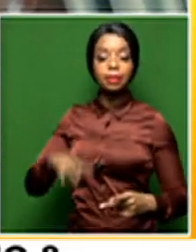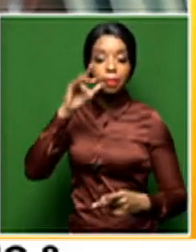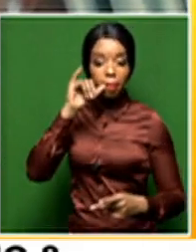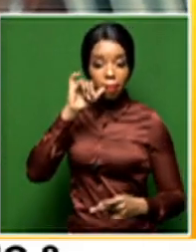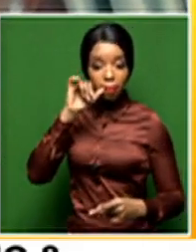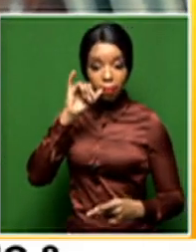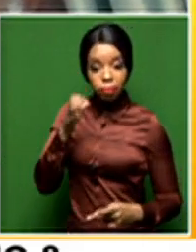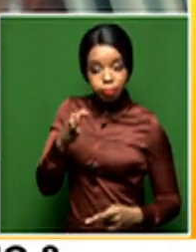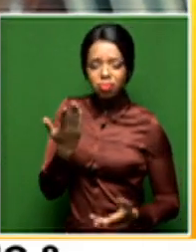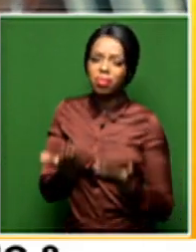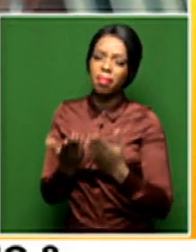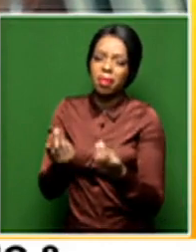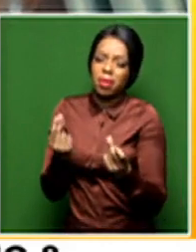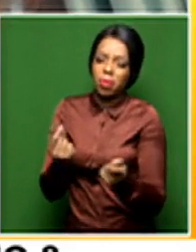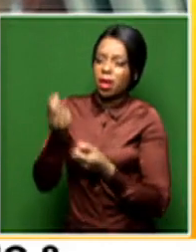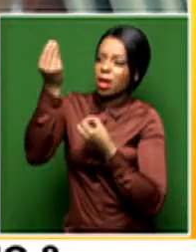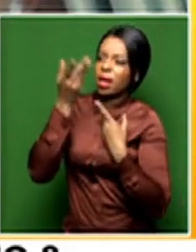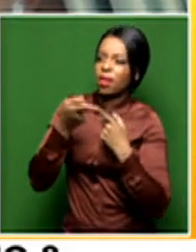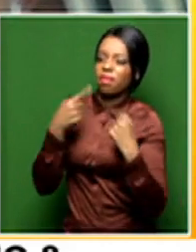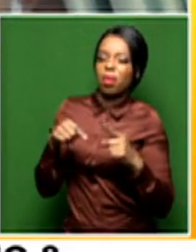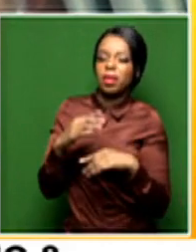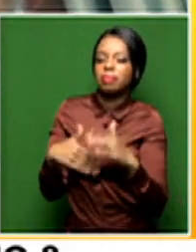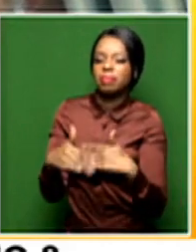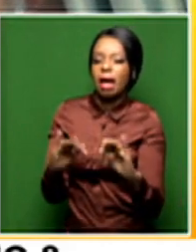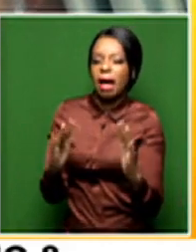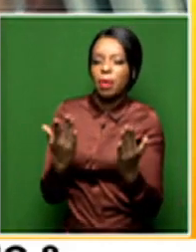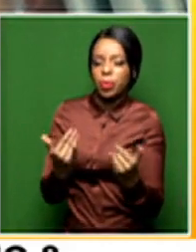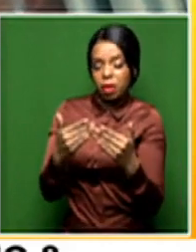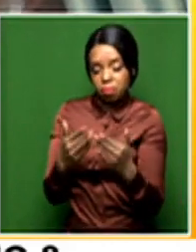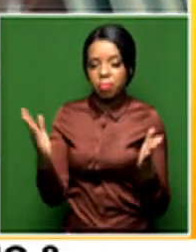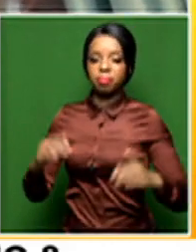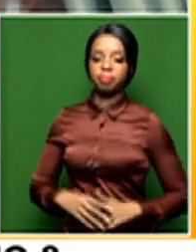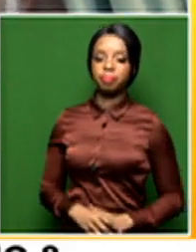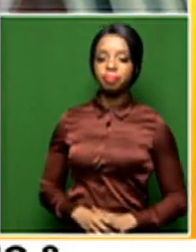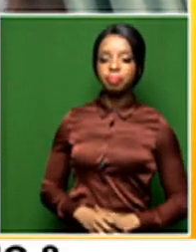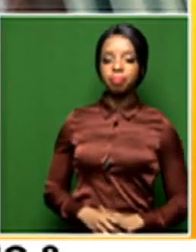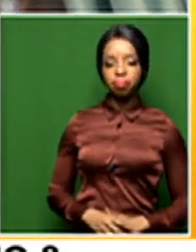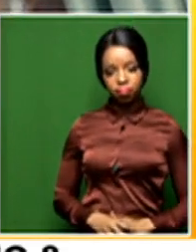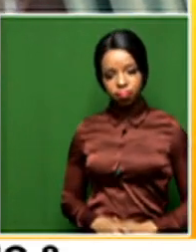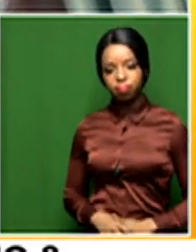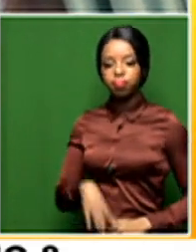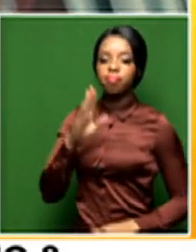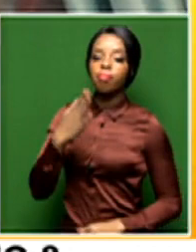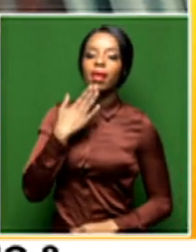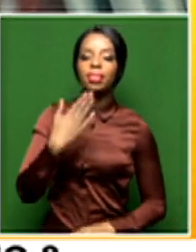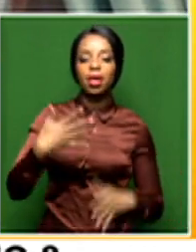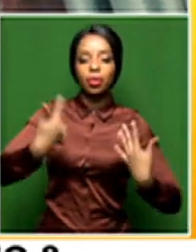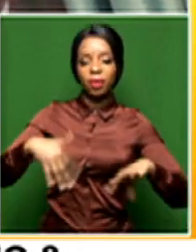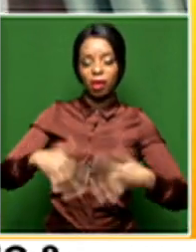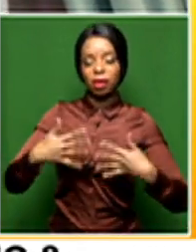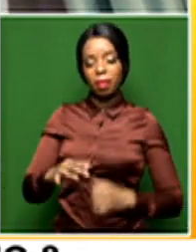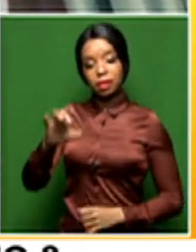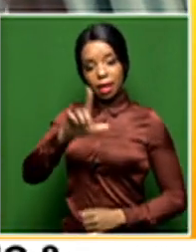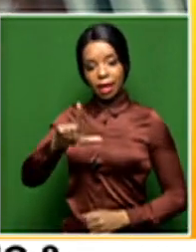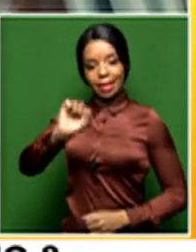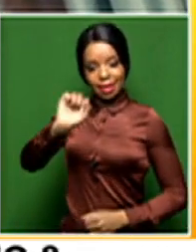you can talk to us very quickly about how the launch is going to take place today. Thank you very much, Leanne. The launch is taking place